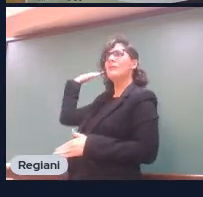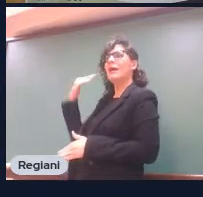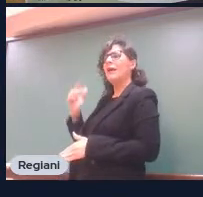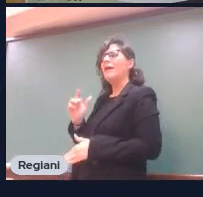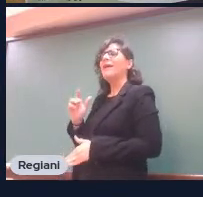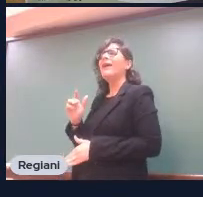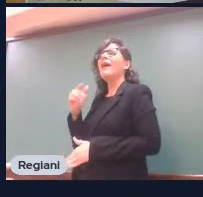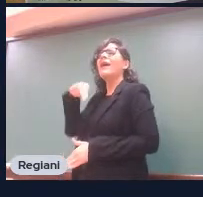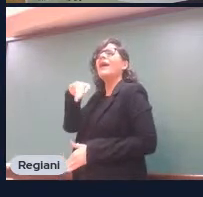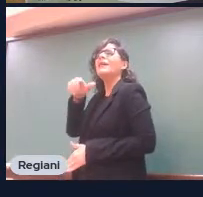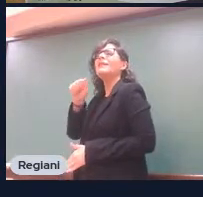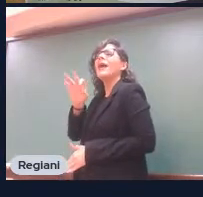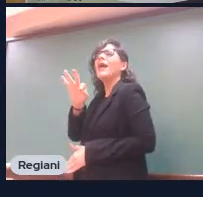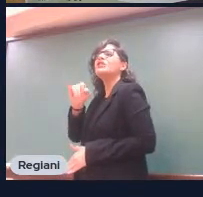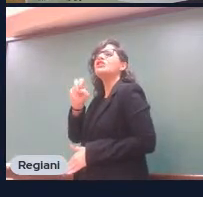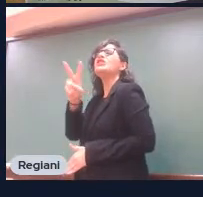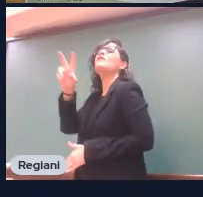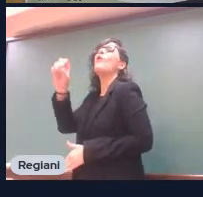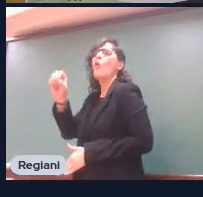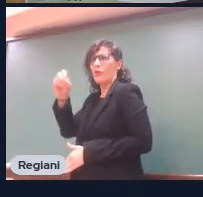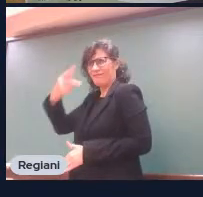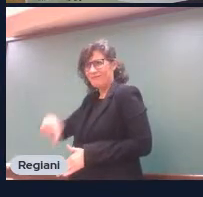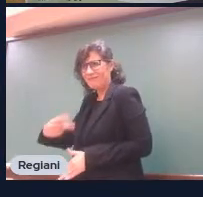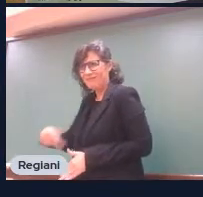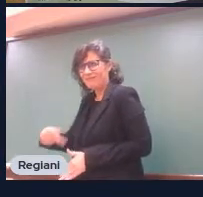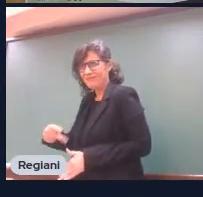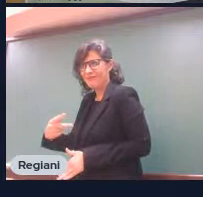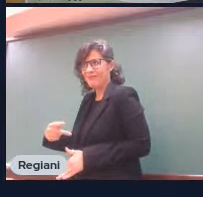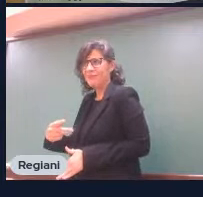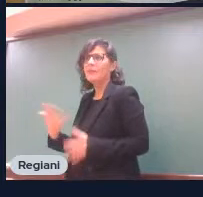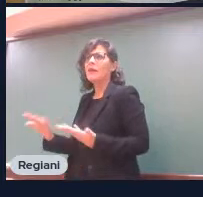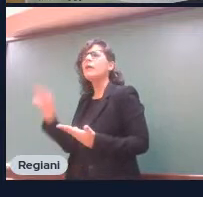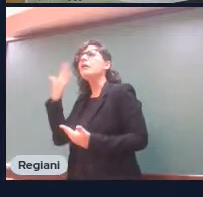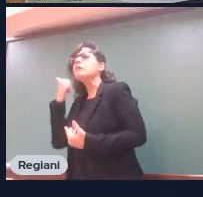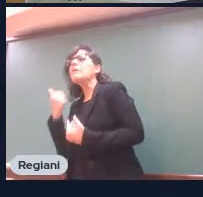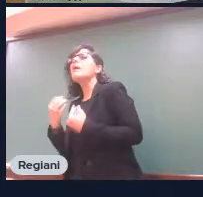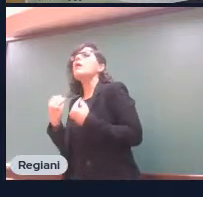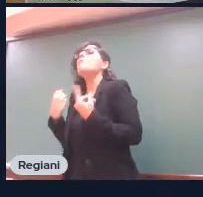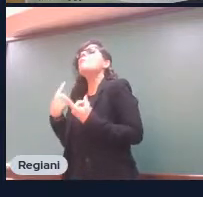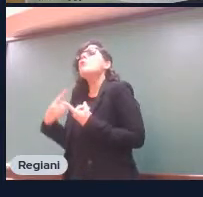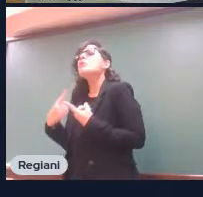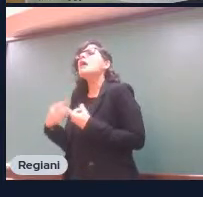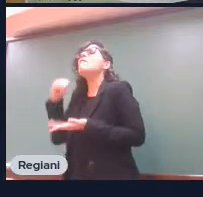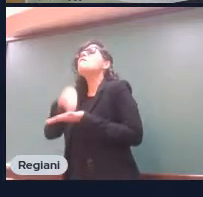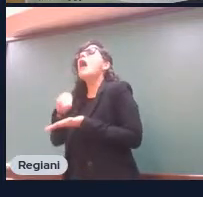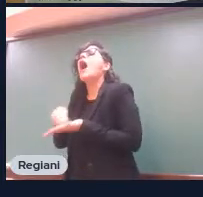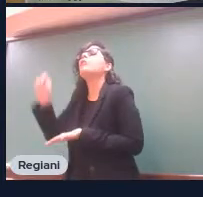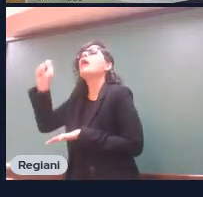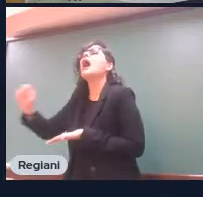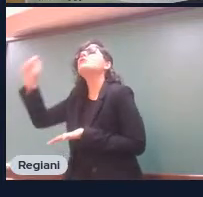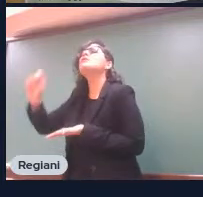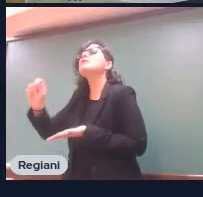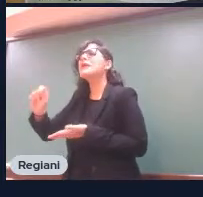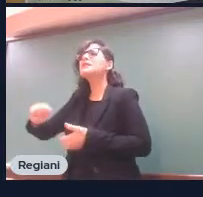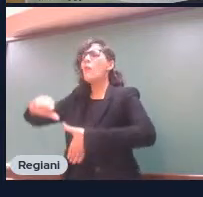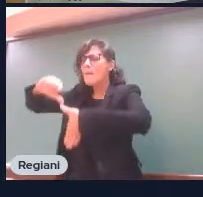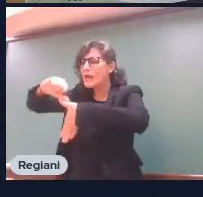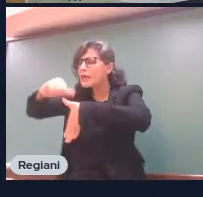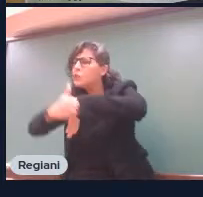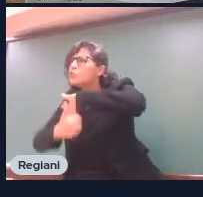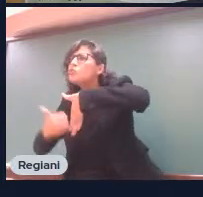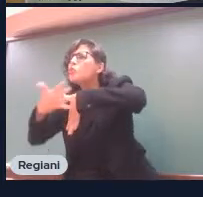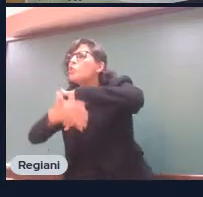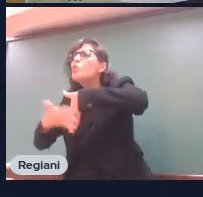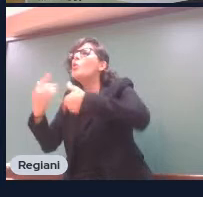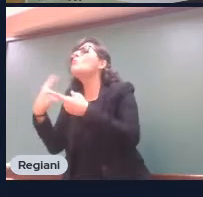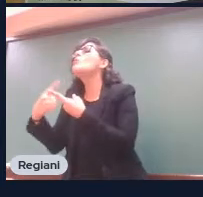Let this be a wake-up call. Why, after all, is there no South American Association for Lexicography? I called it